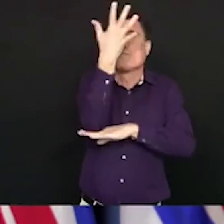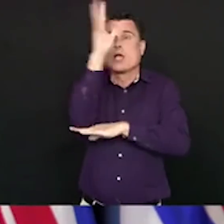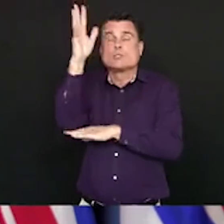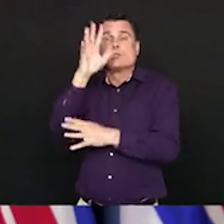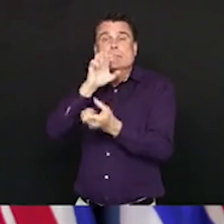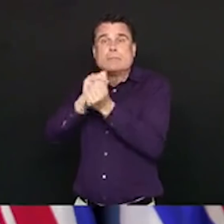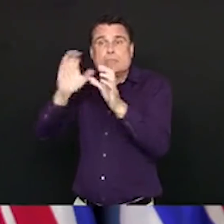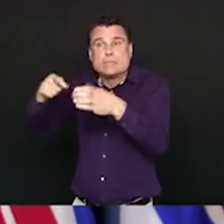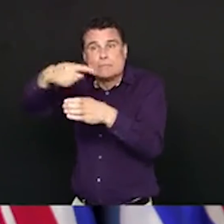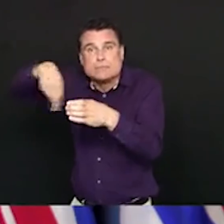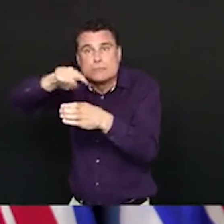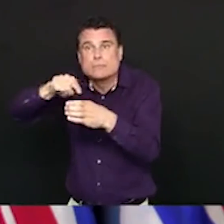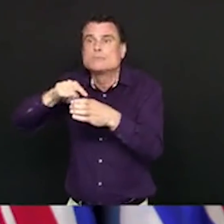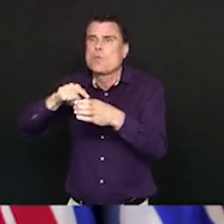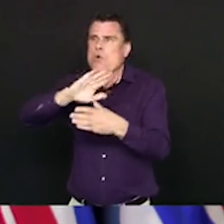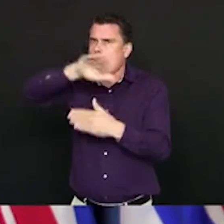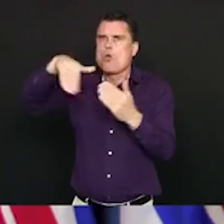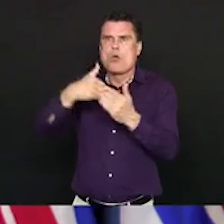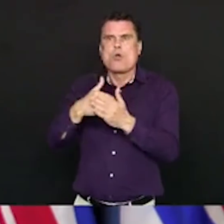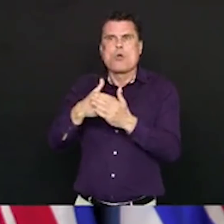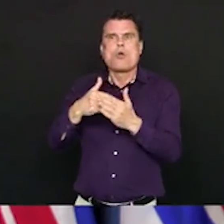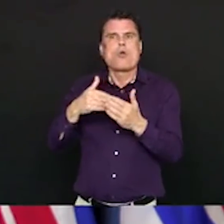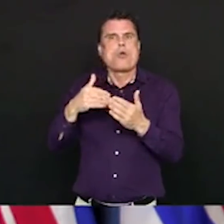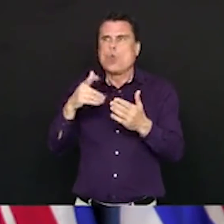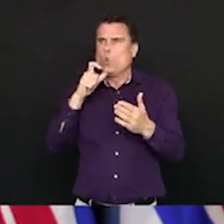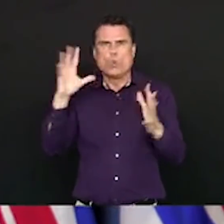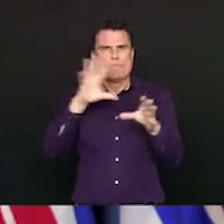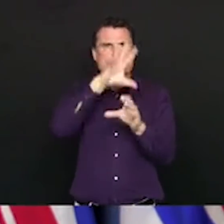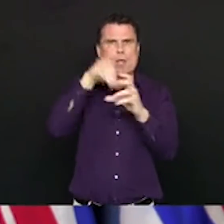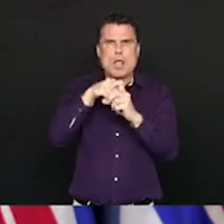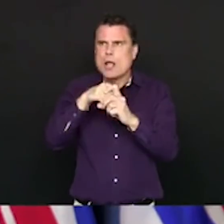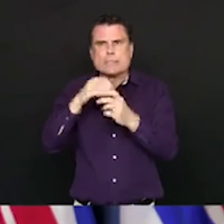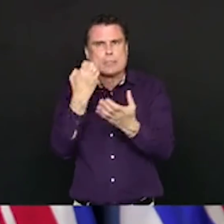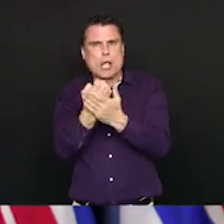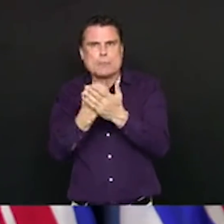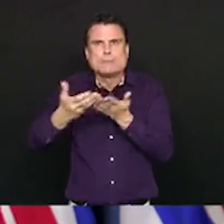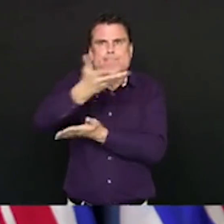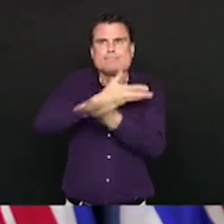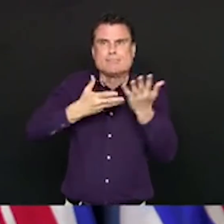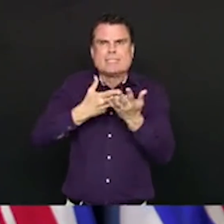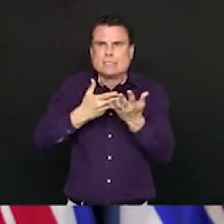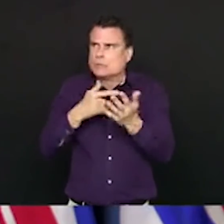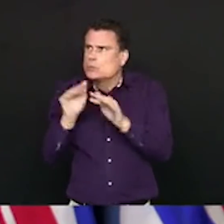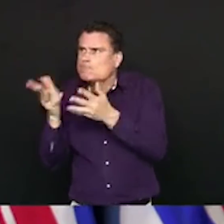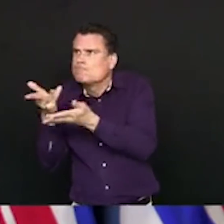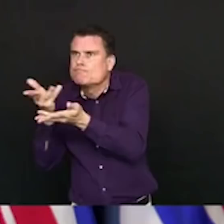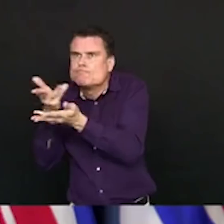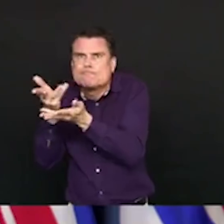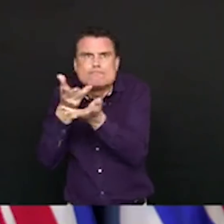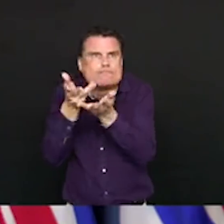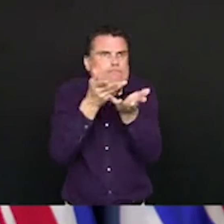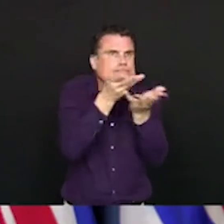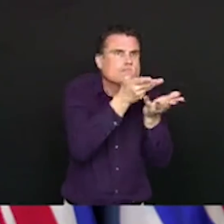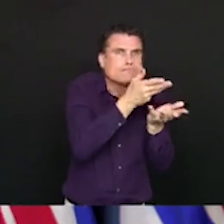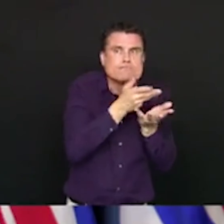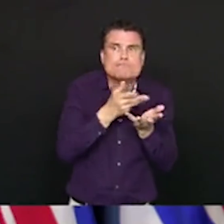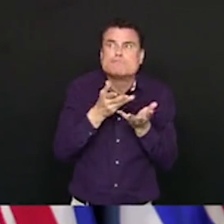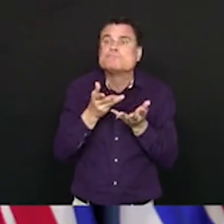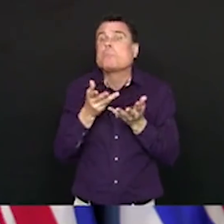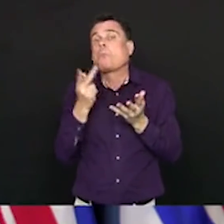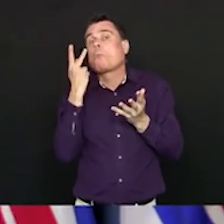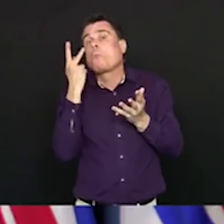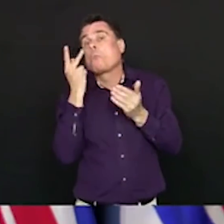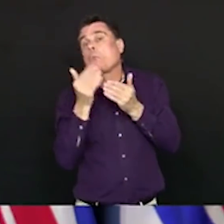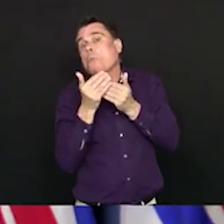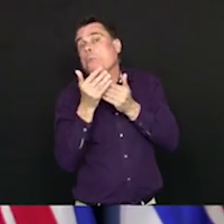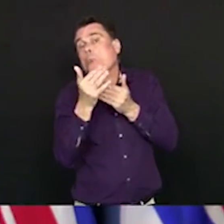where we're going, and that when the start-up begins, sometime in the not-too-distant future, again, when the evidence presents itself,